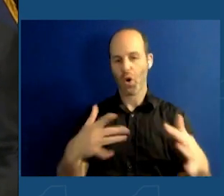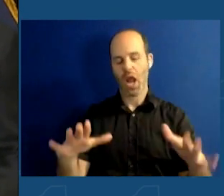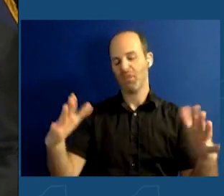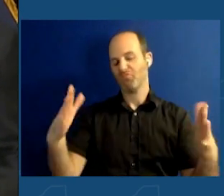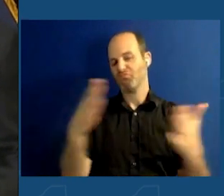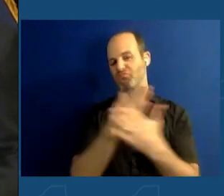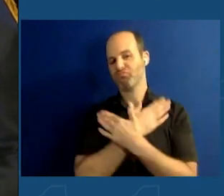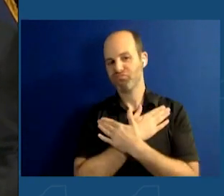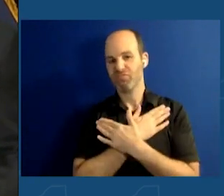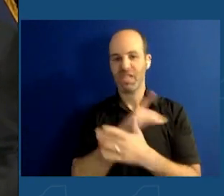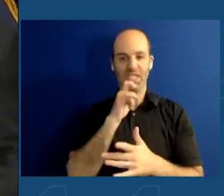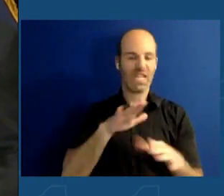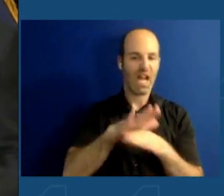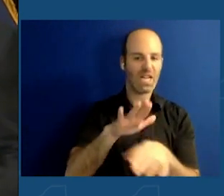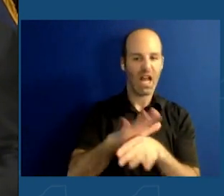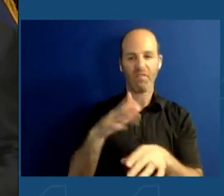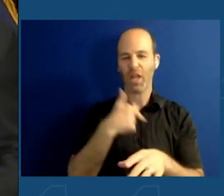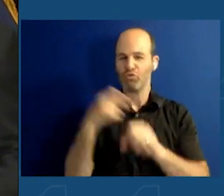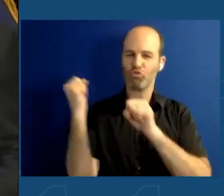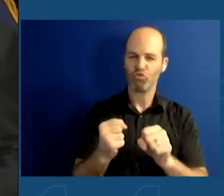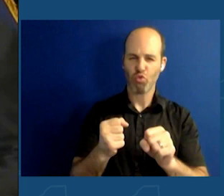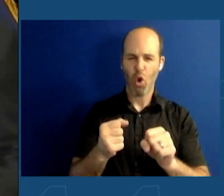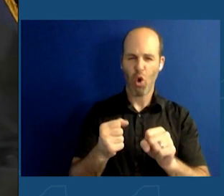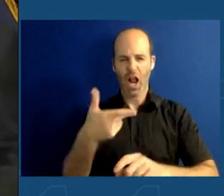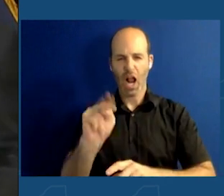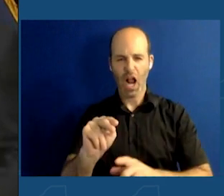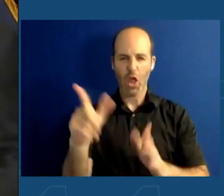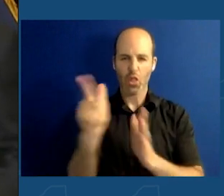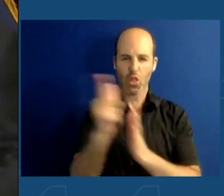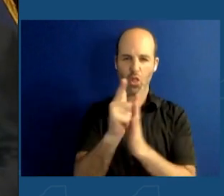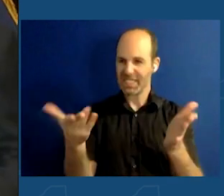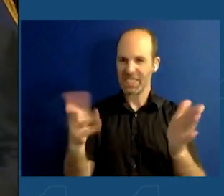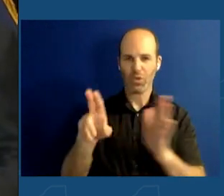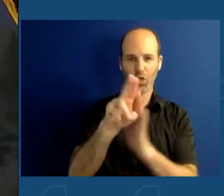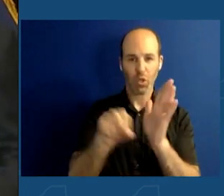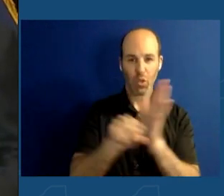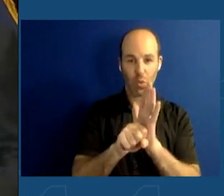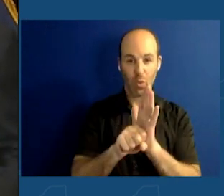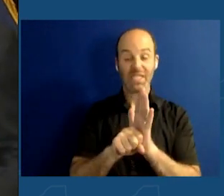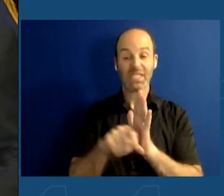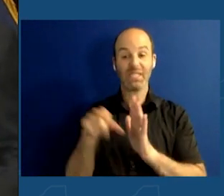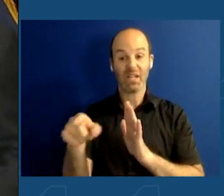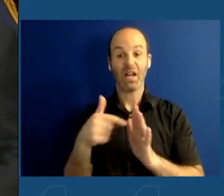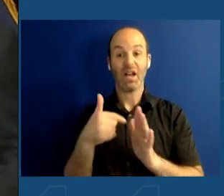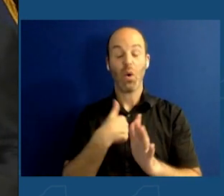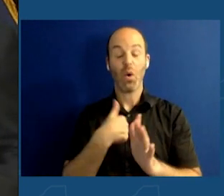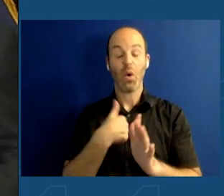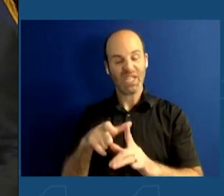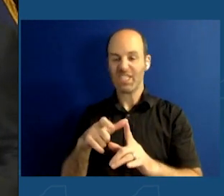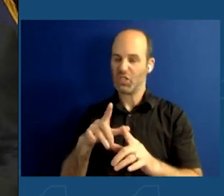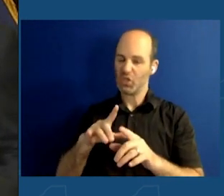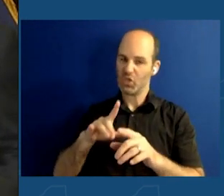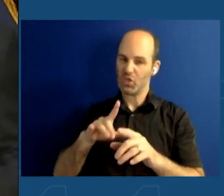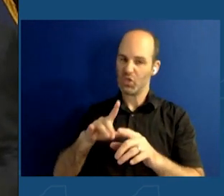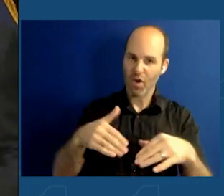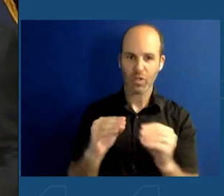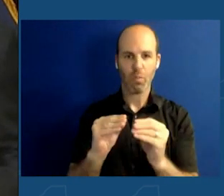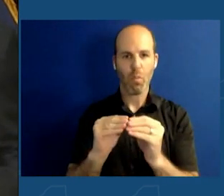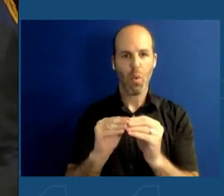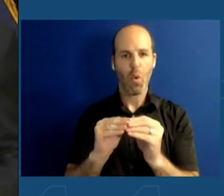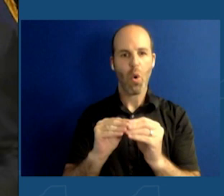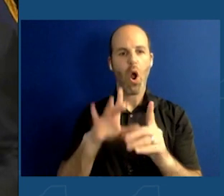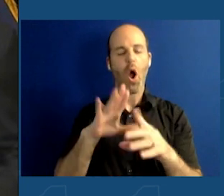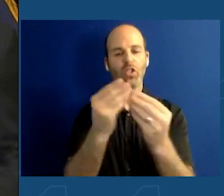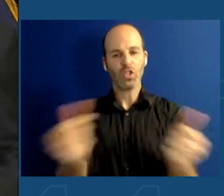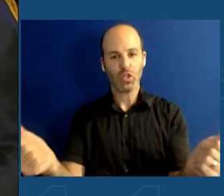gun laws in our nation, which we are proud to have. We have to double down on the solutions that make a difference. Our budget. Many of these areas were